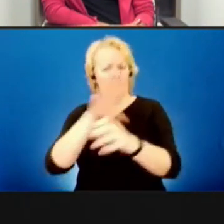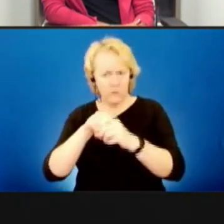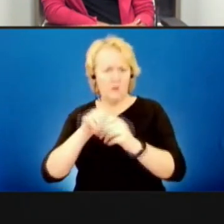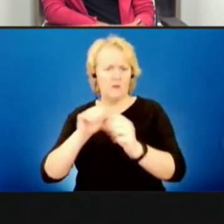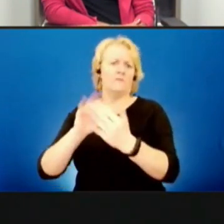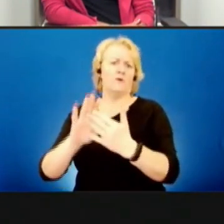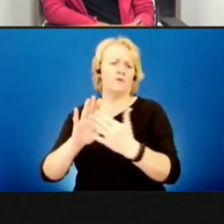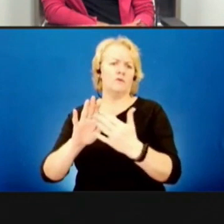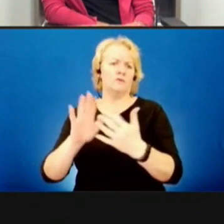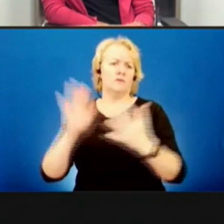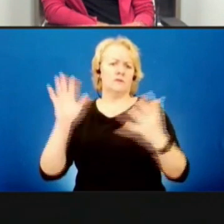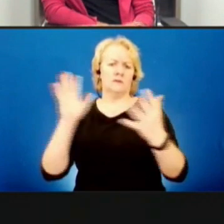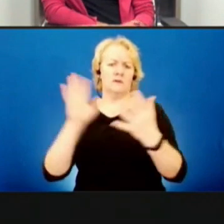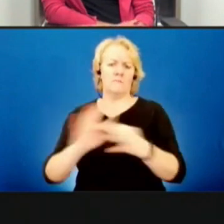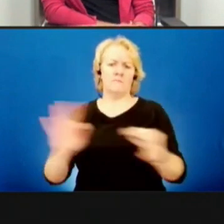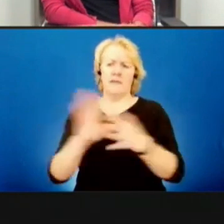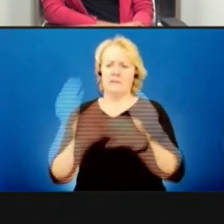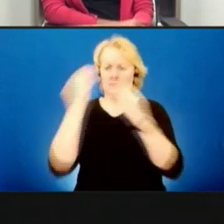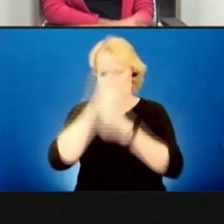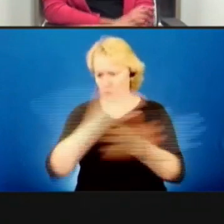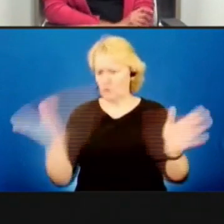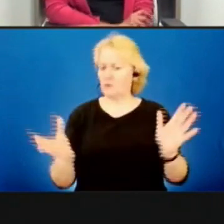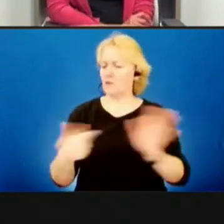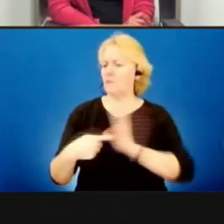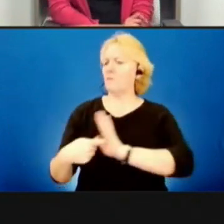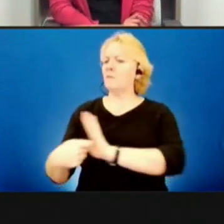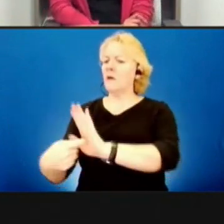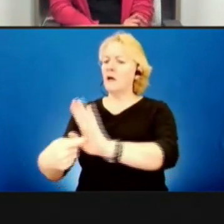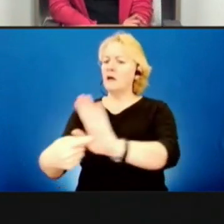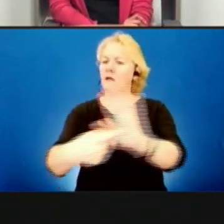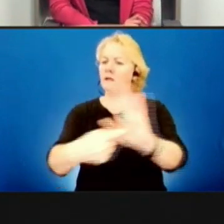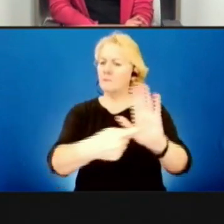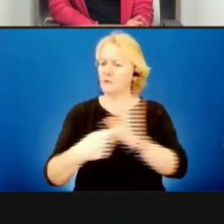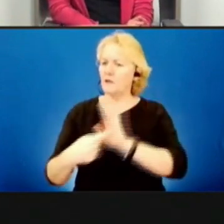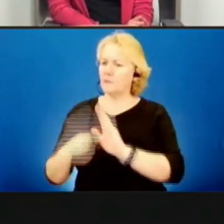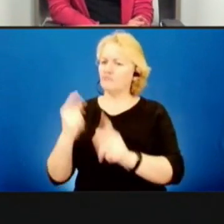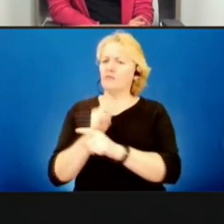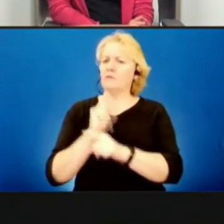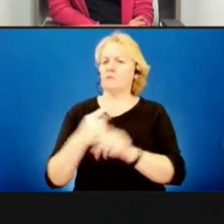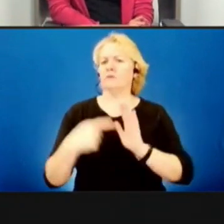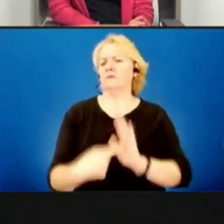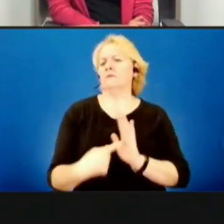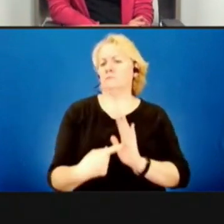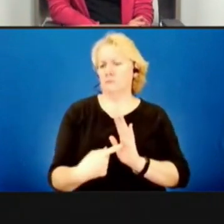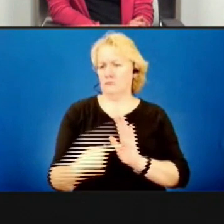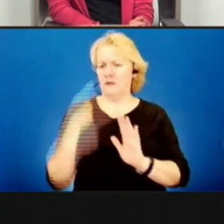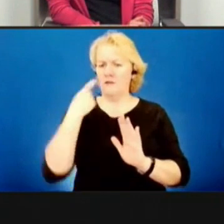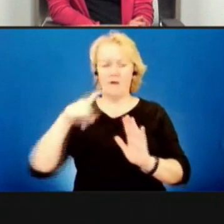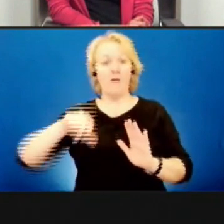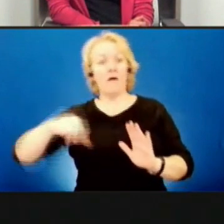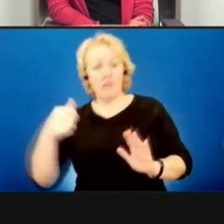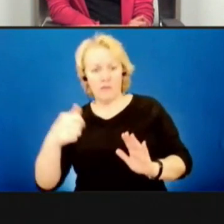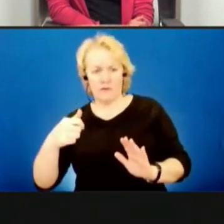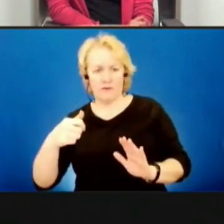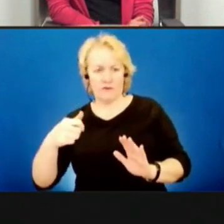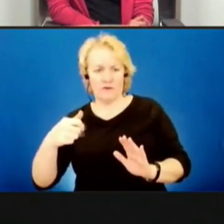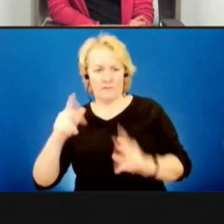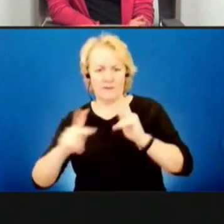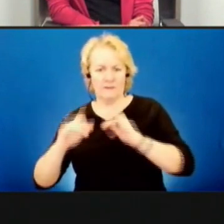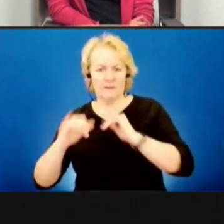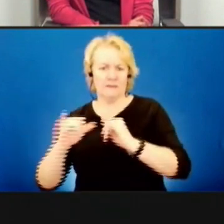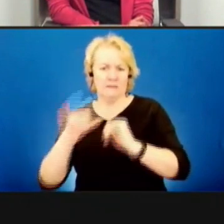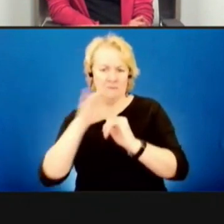message out, and they can model and be examples for other people in their age group.